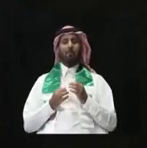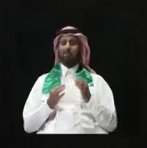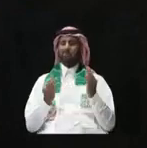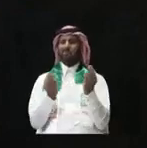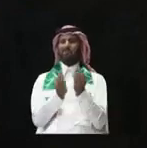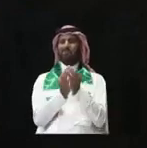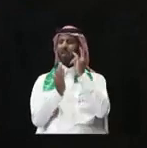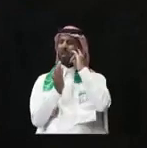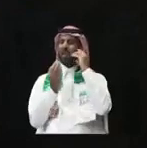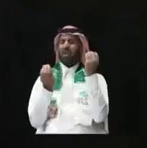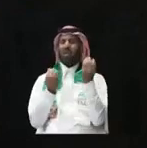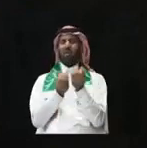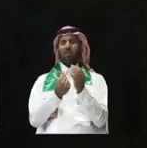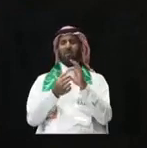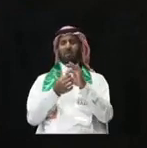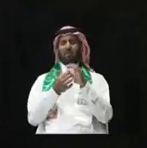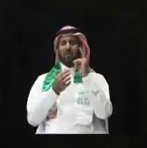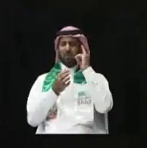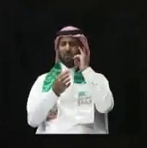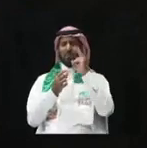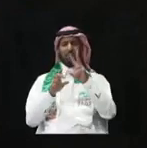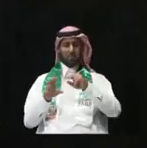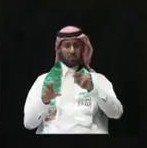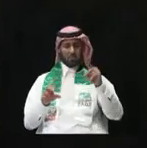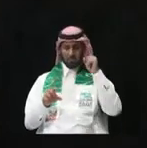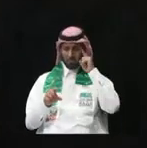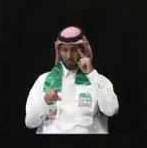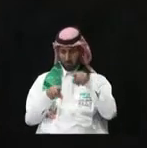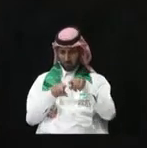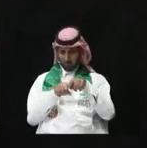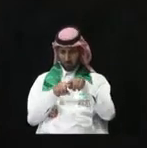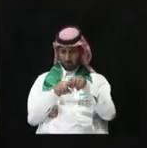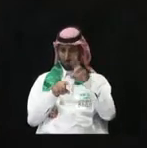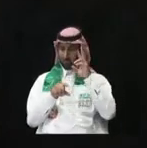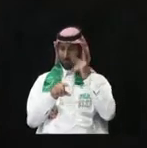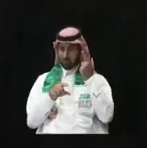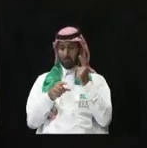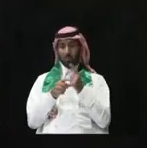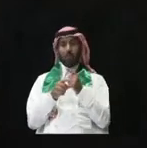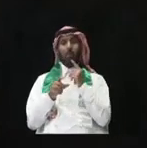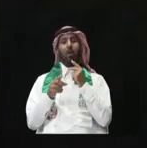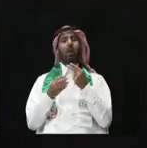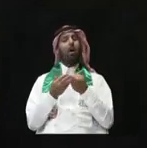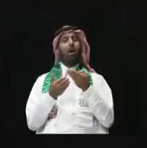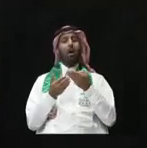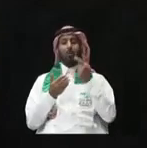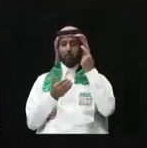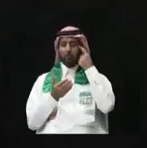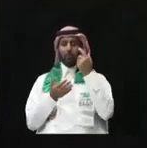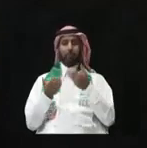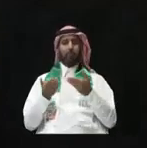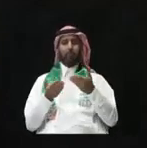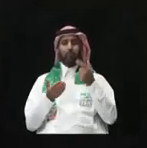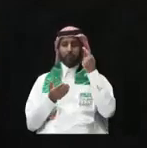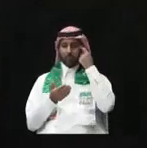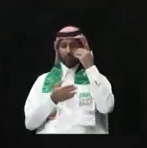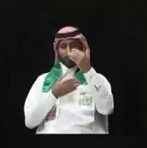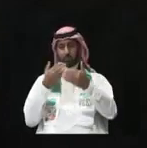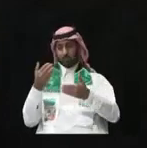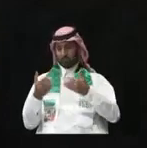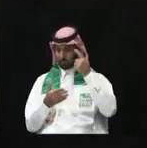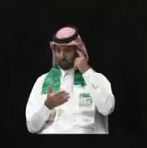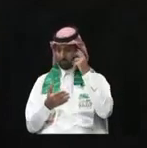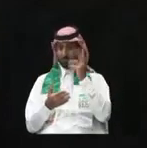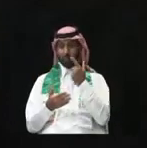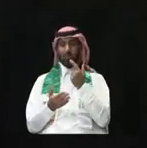friends? One of the examples, we use cell phones, we use emails, we use social networks, social media, we